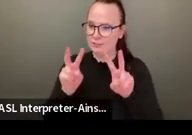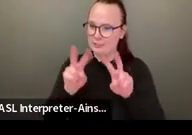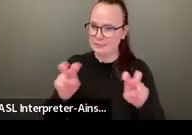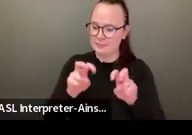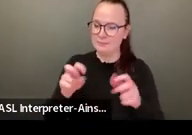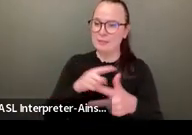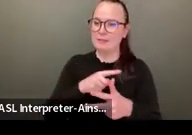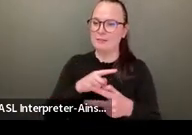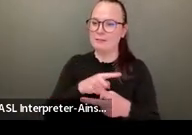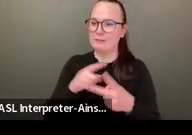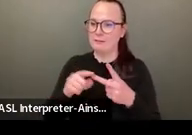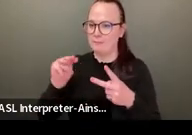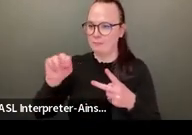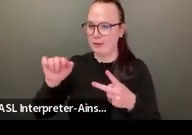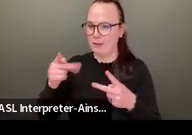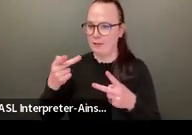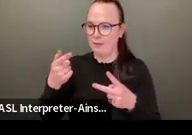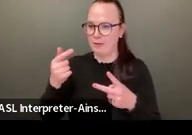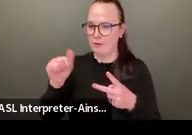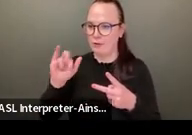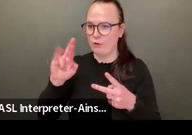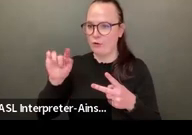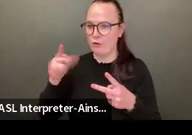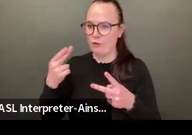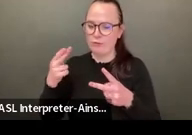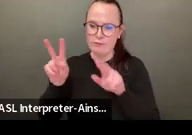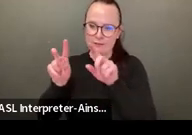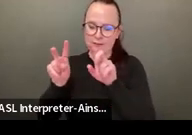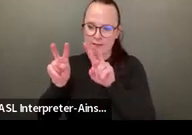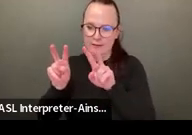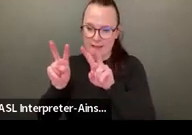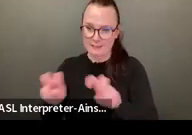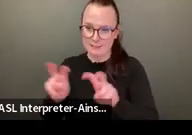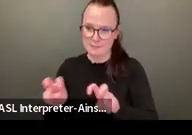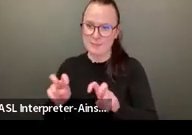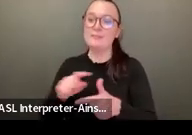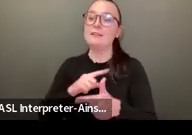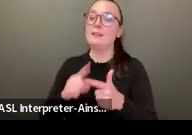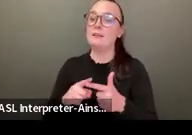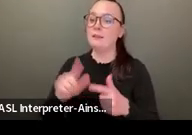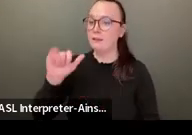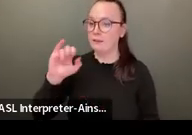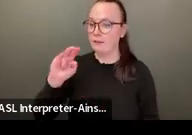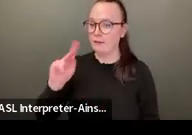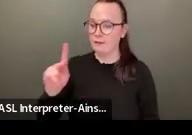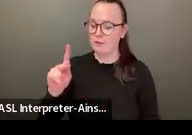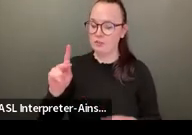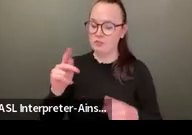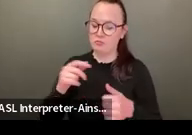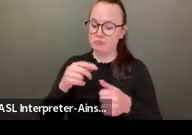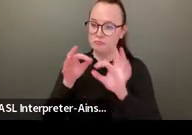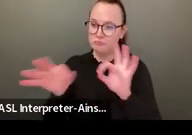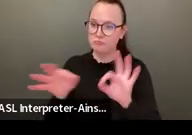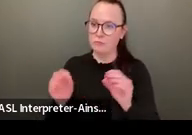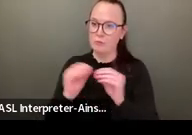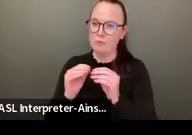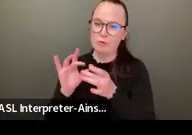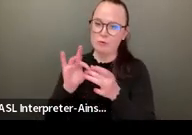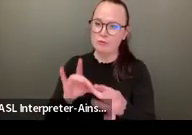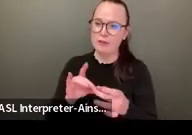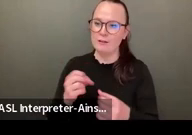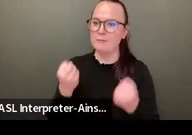assessments throughout the school year. And then also some links to more about those multilingual learners